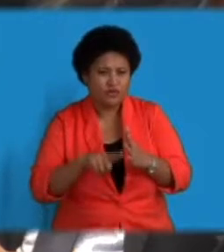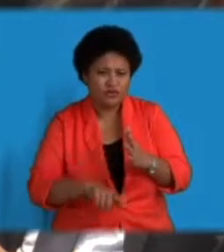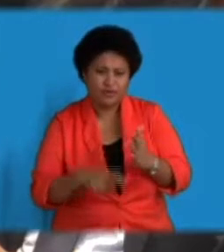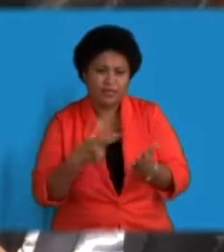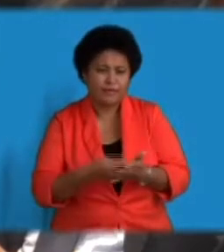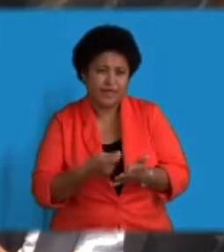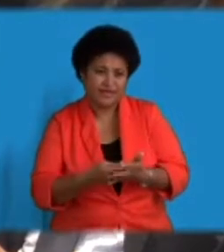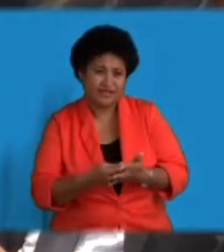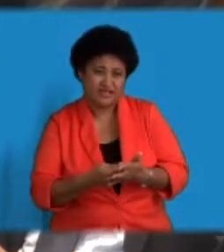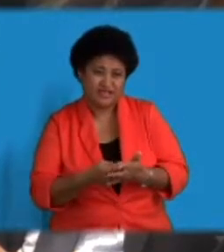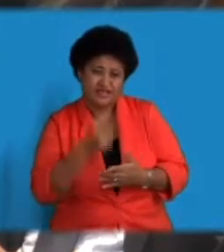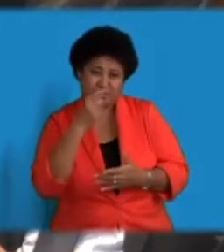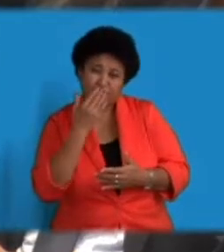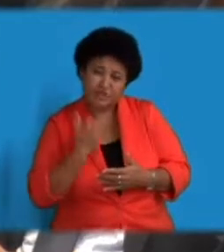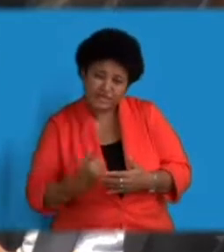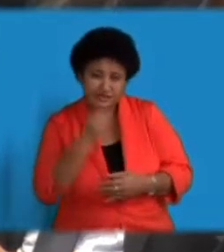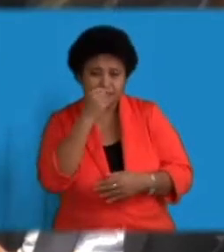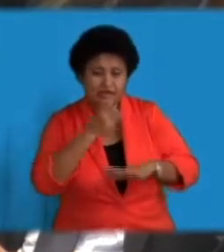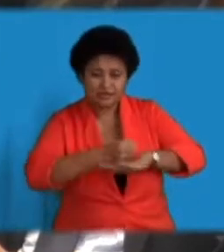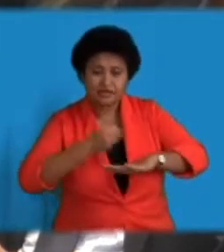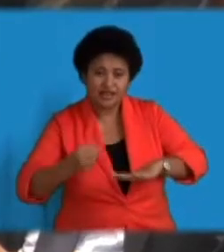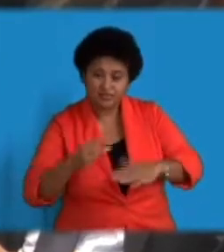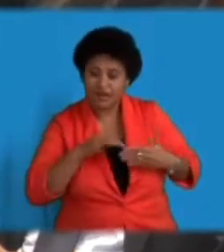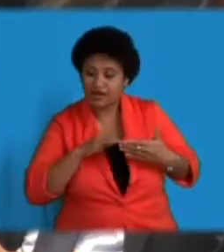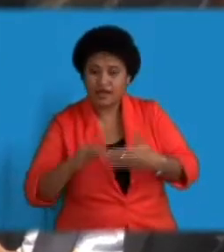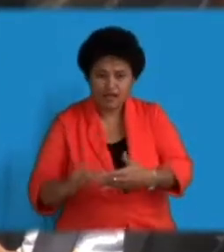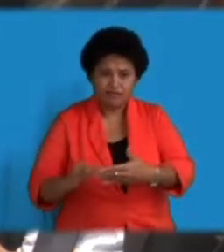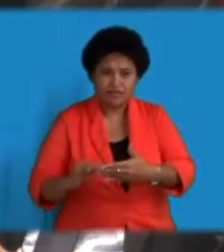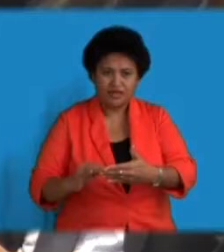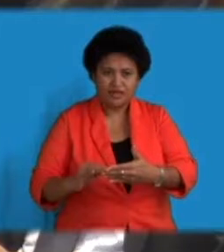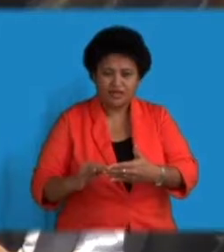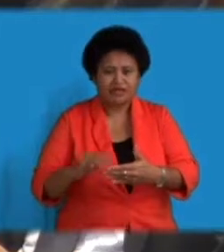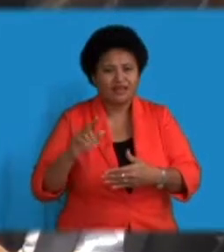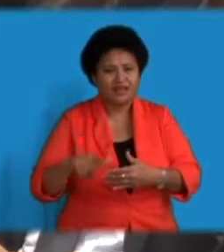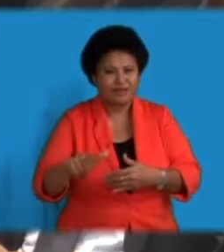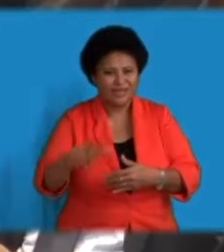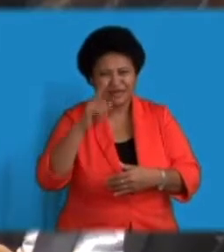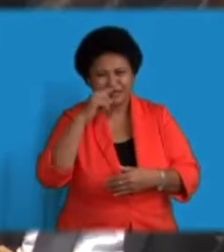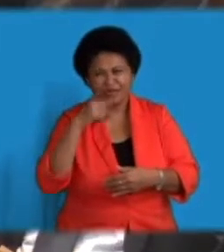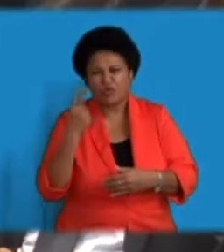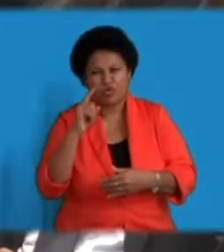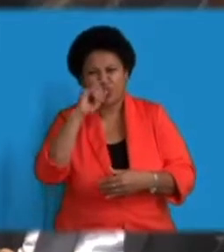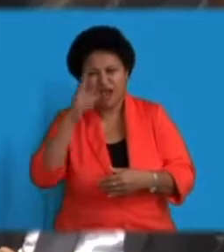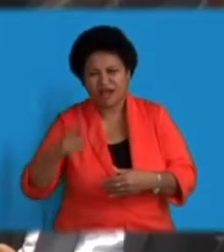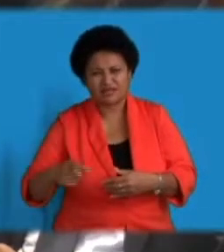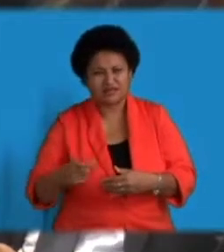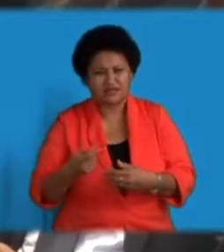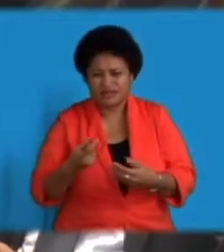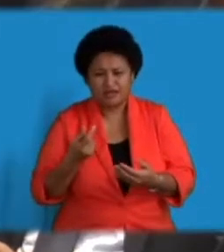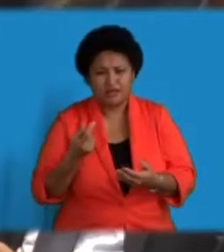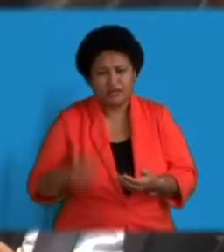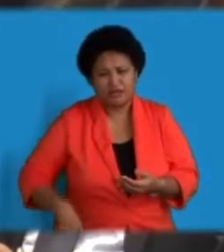consider helping those people that are unable to pay the $150. I know that you referred